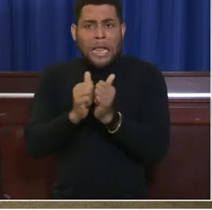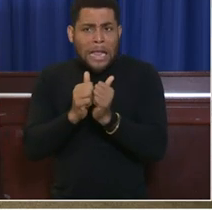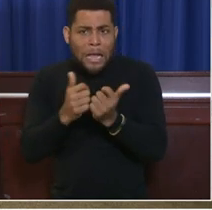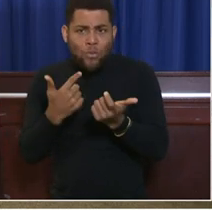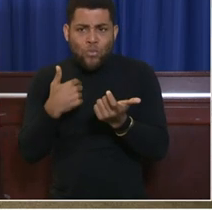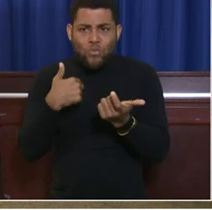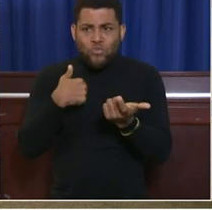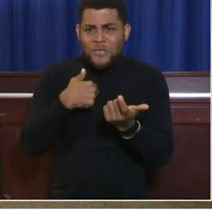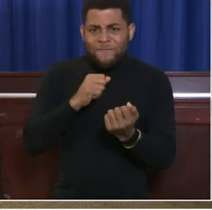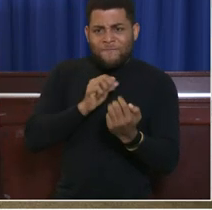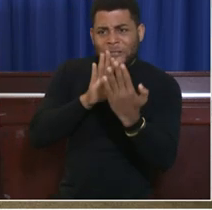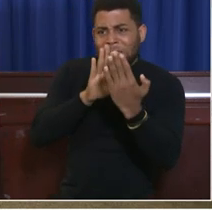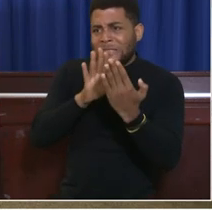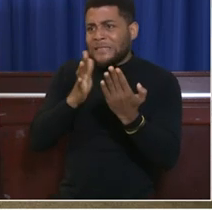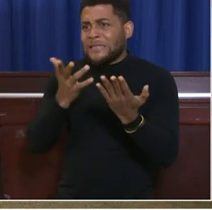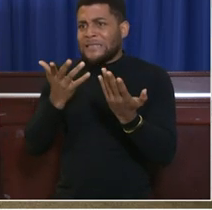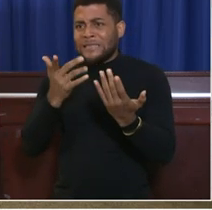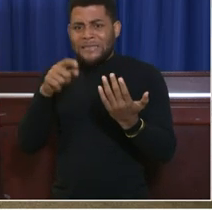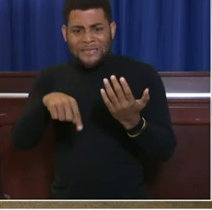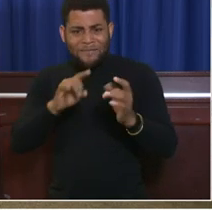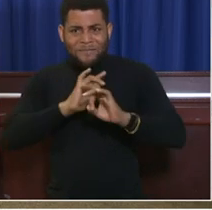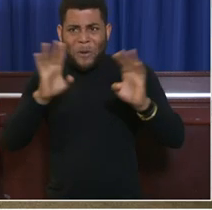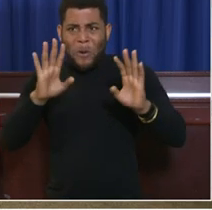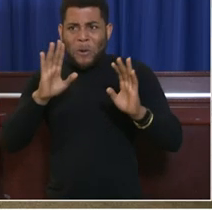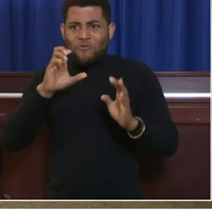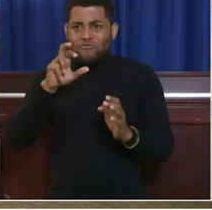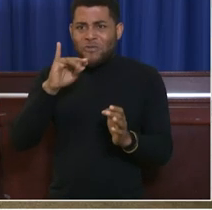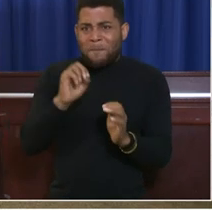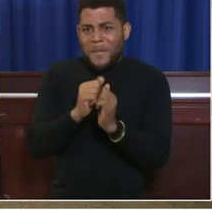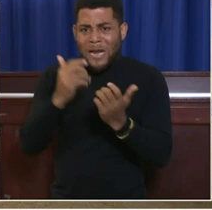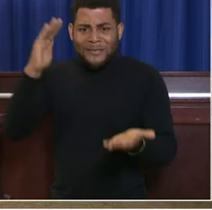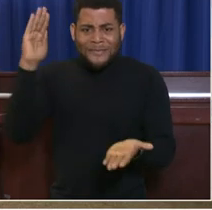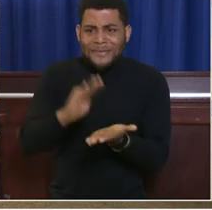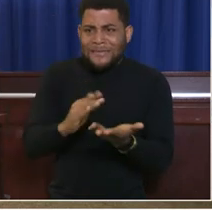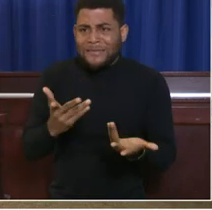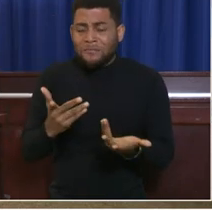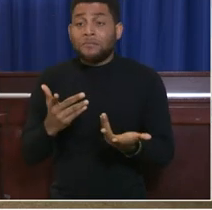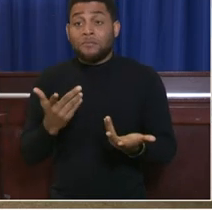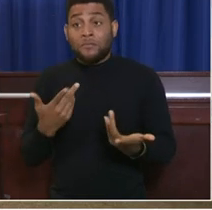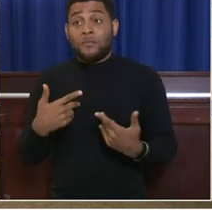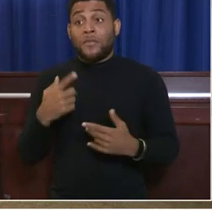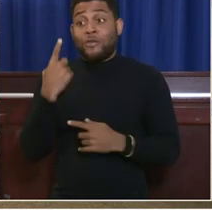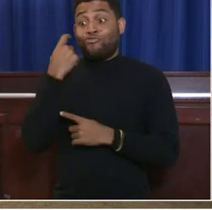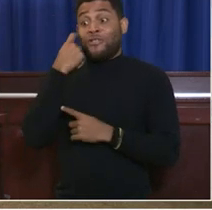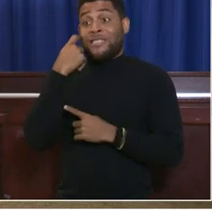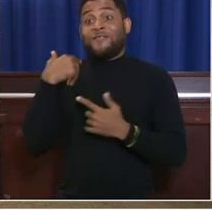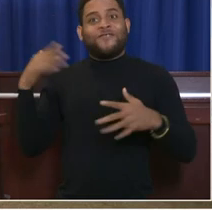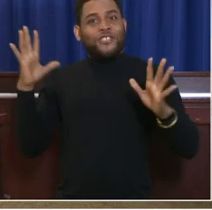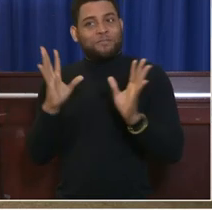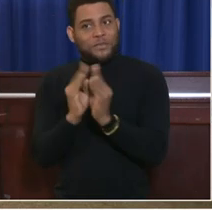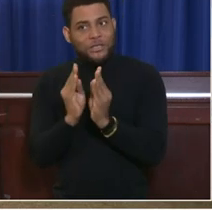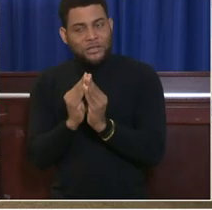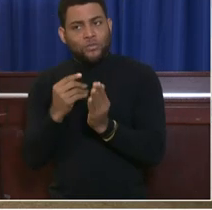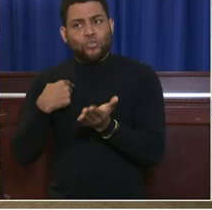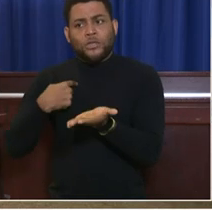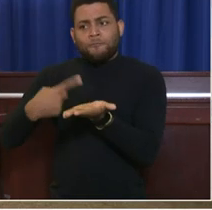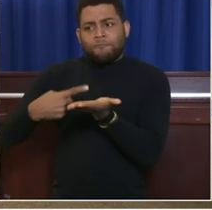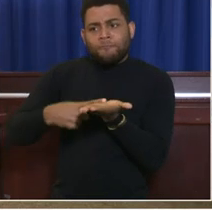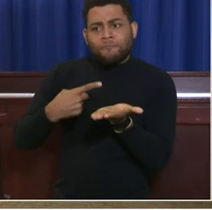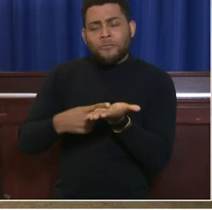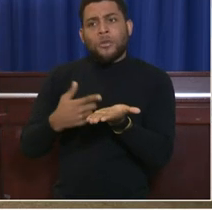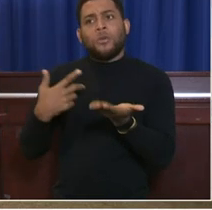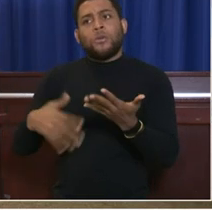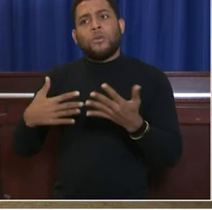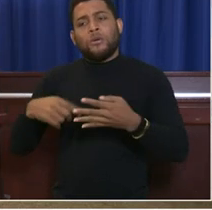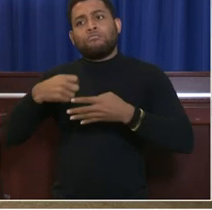all confronting. In fact, it was at the last of our meetings where we were discussing a number of operations that are currently ongoing in the community